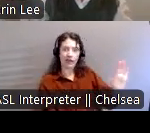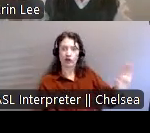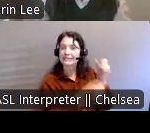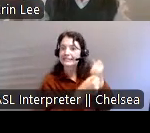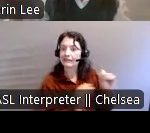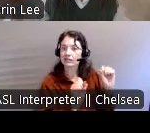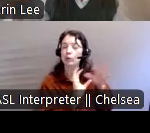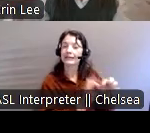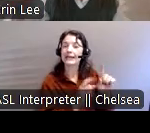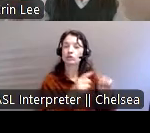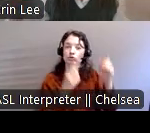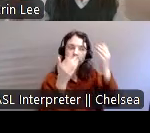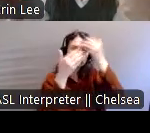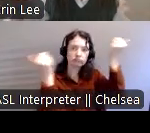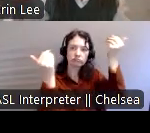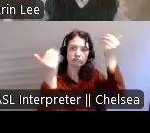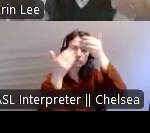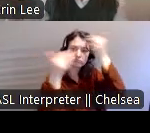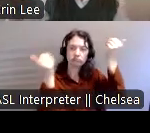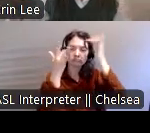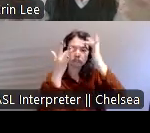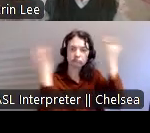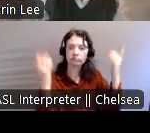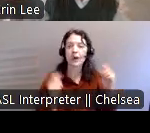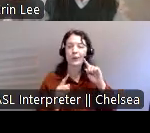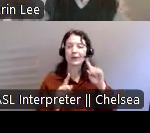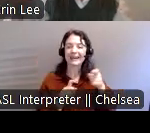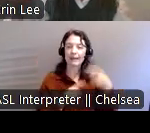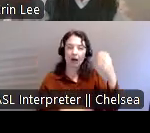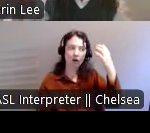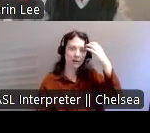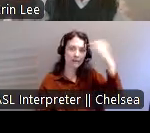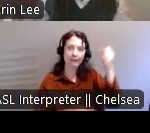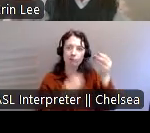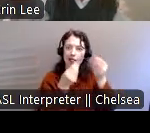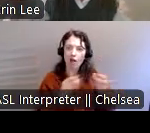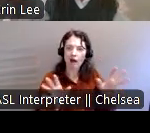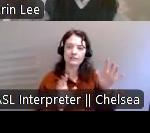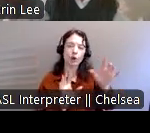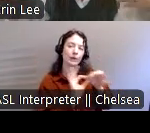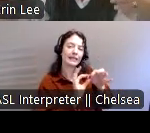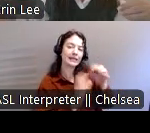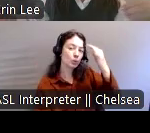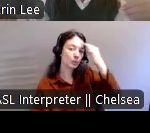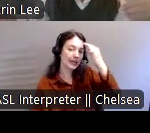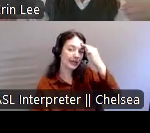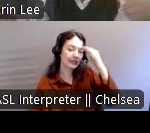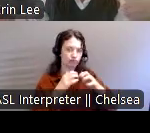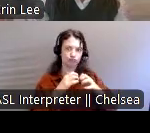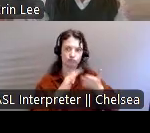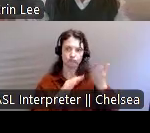memory loss. We think about memory loss from a cognitive perspective, and we don't think about it necessarily as a